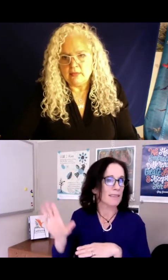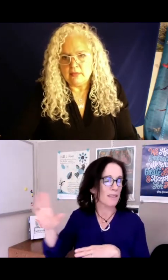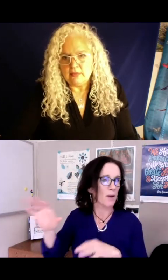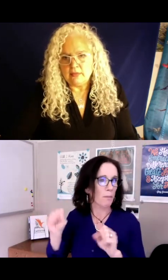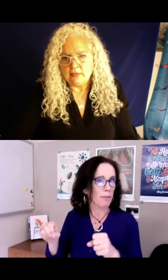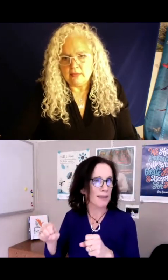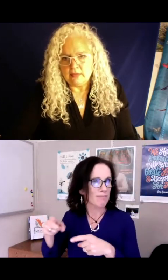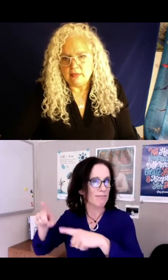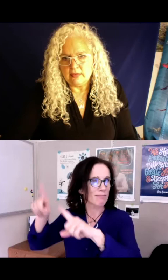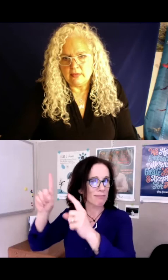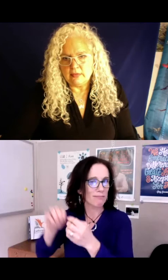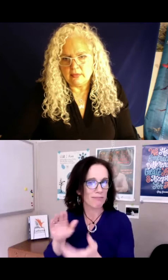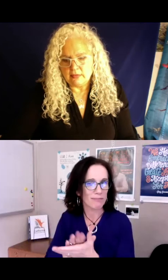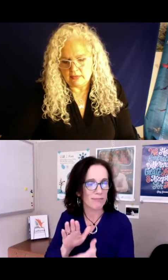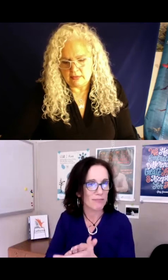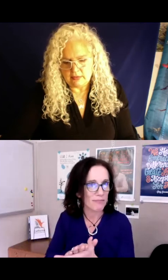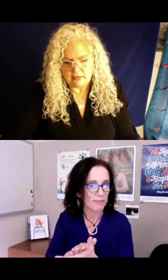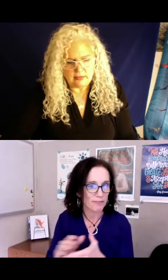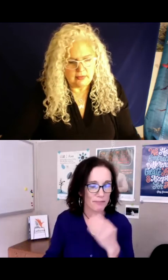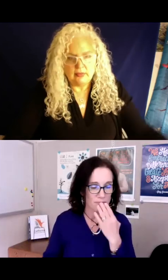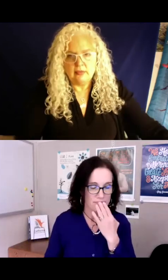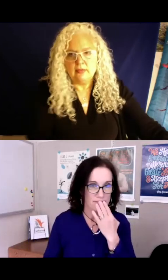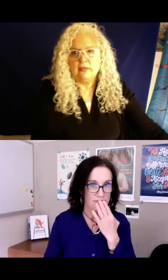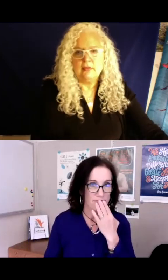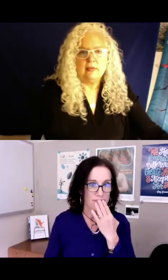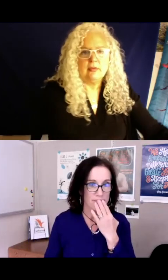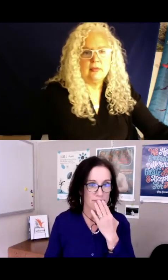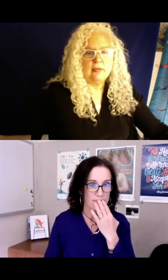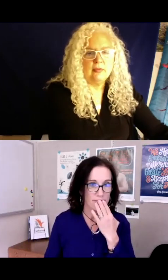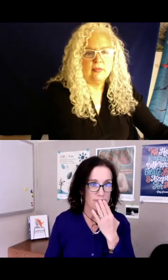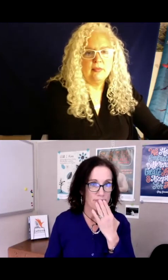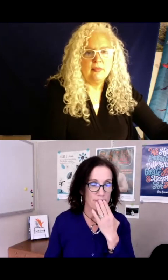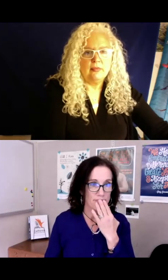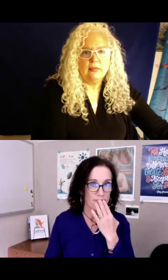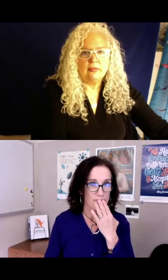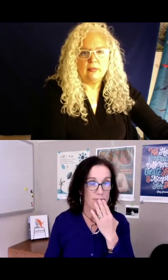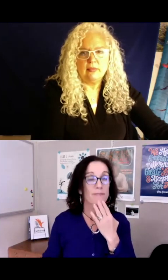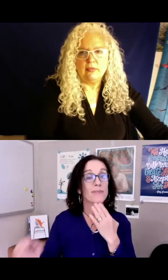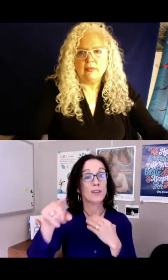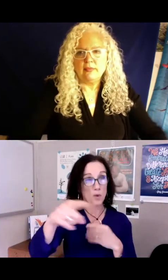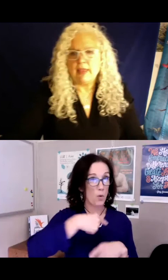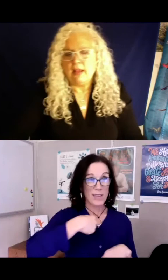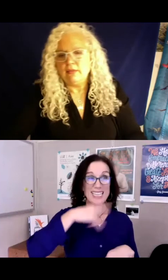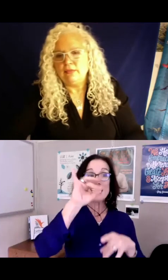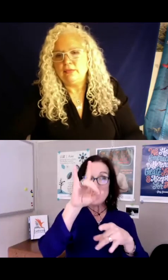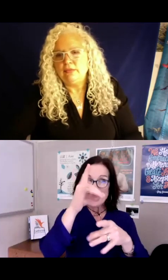language is not there, that affects their ability to be successful in school.